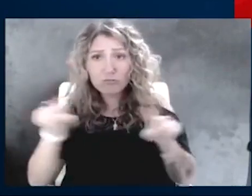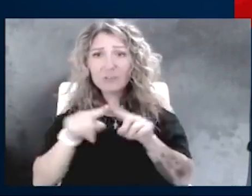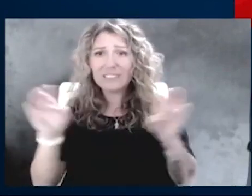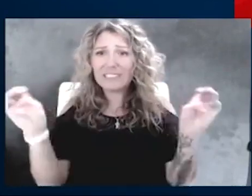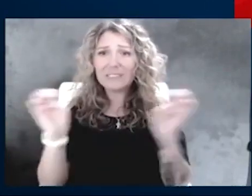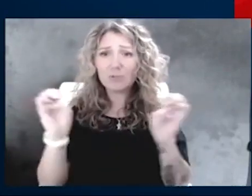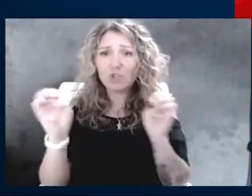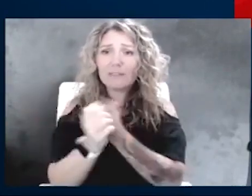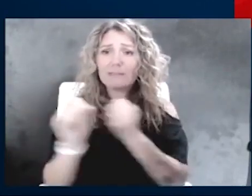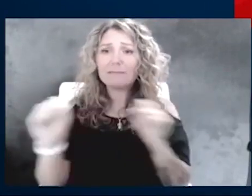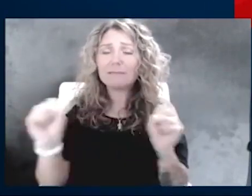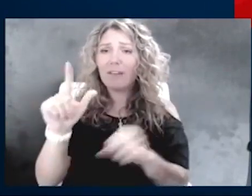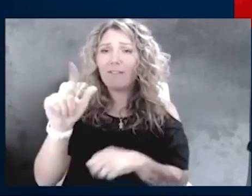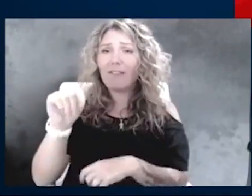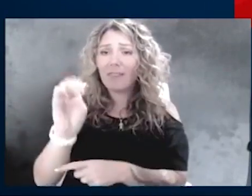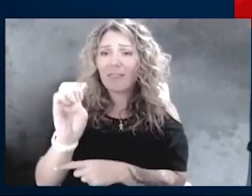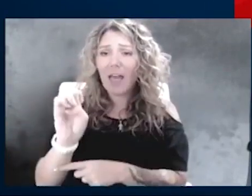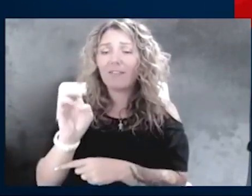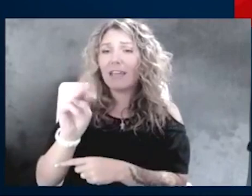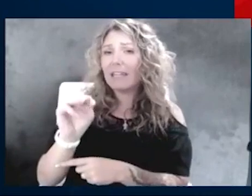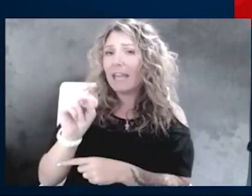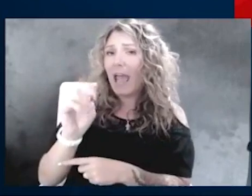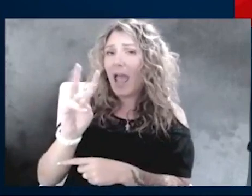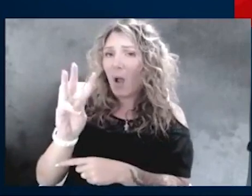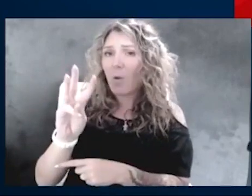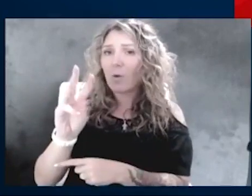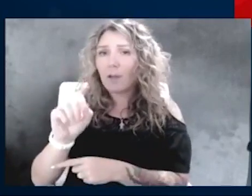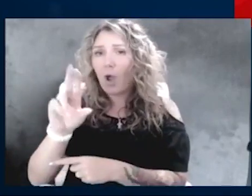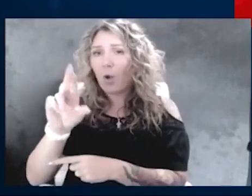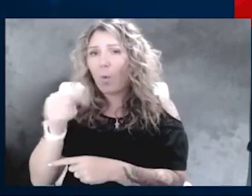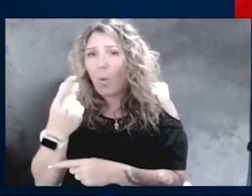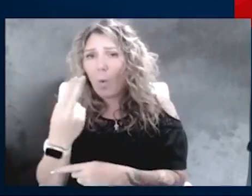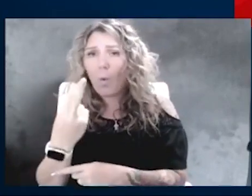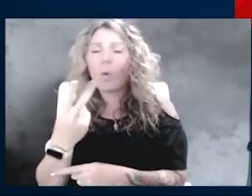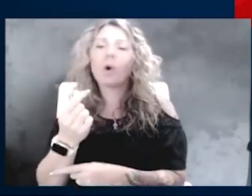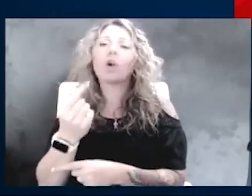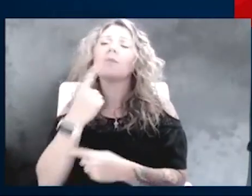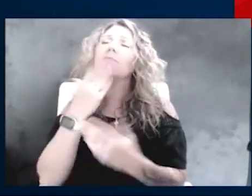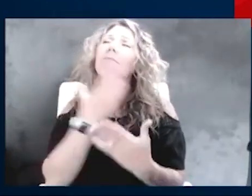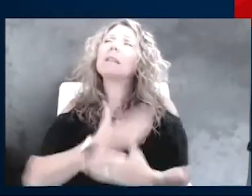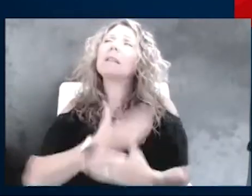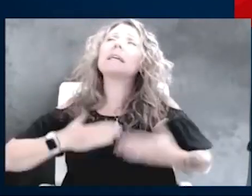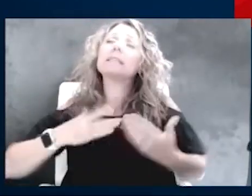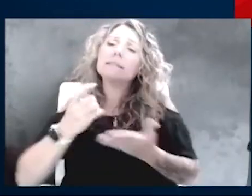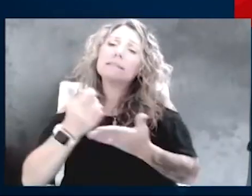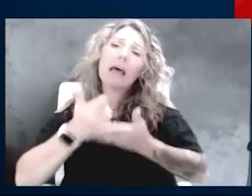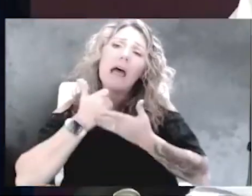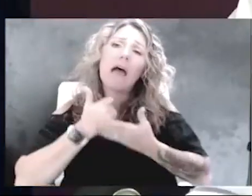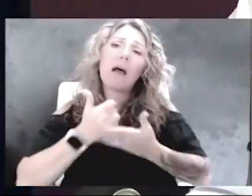savealifenow.org. Please, please help us. You can really make a difference like that.